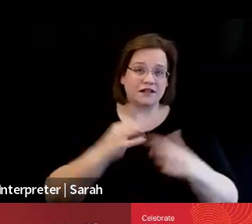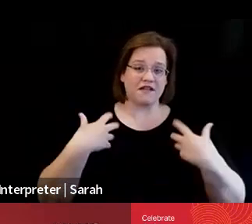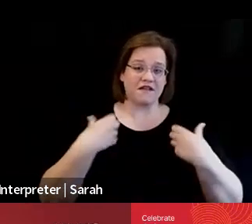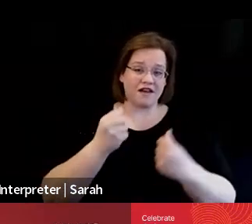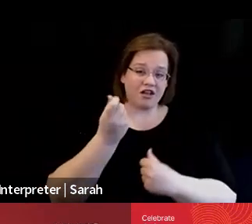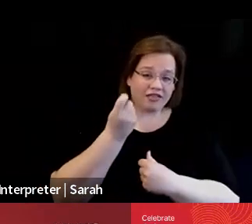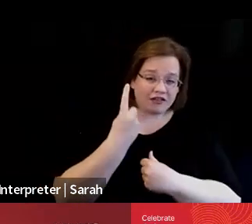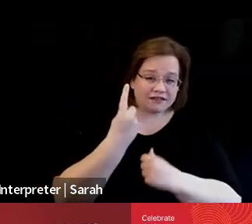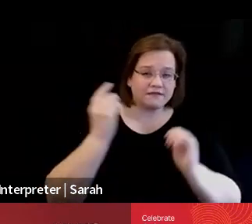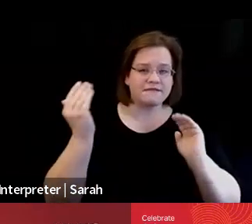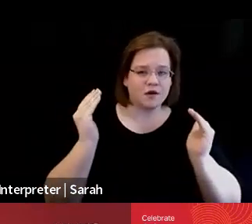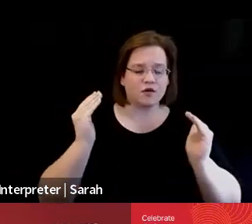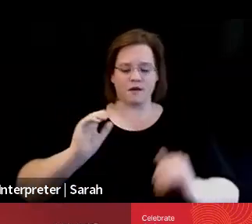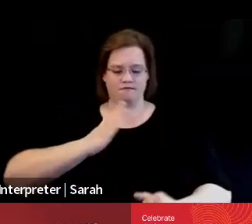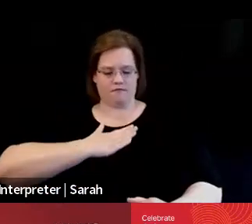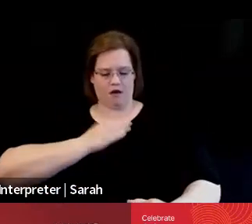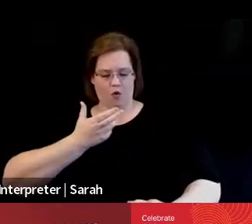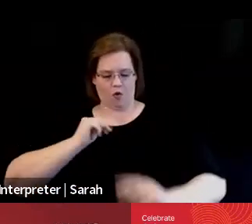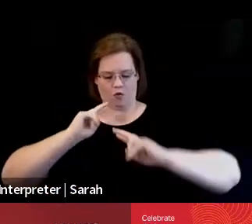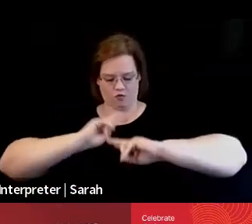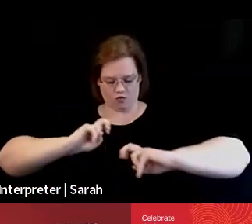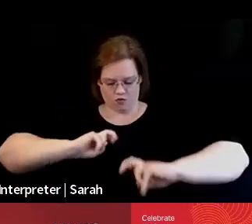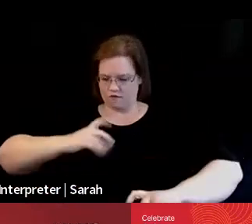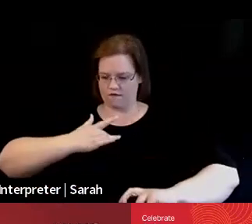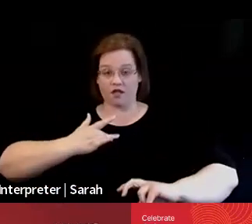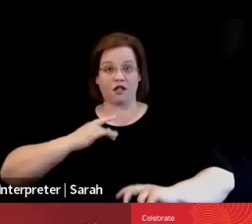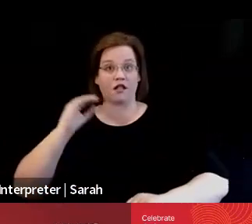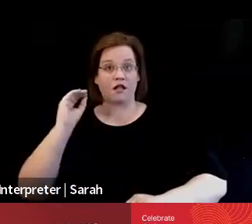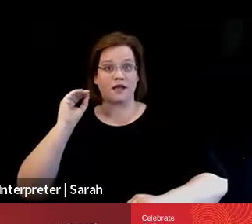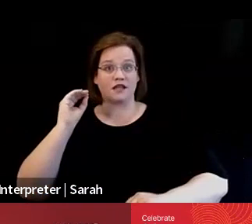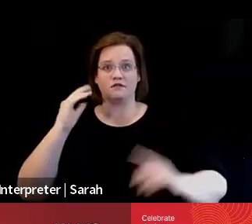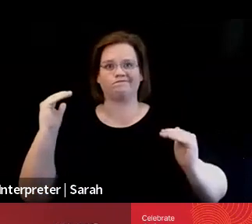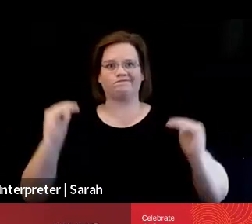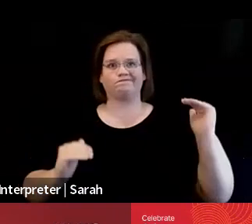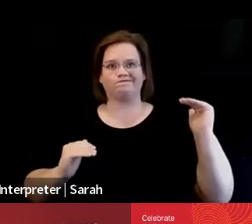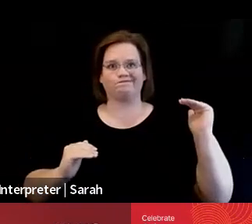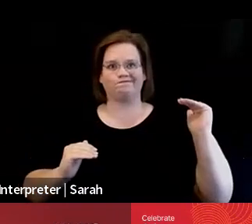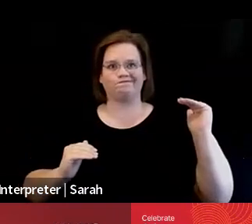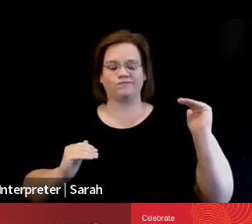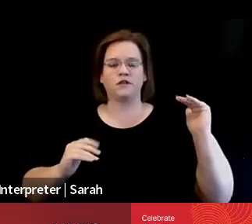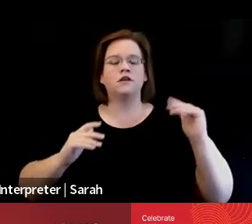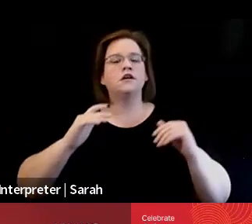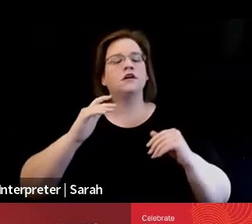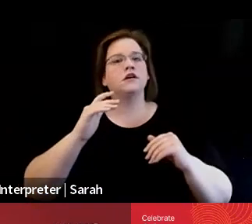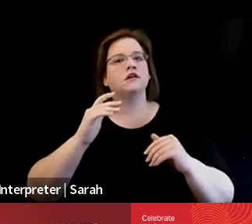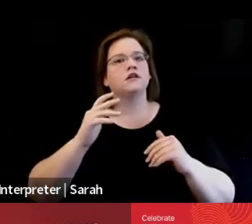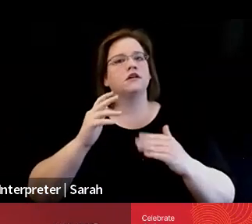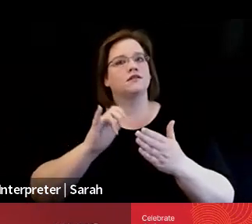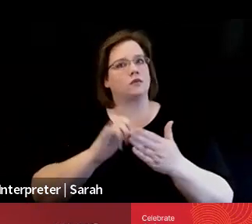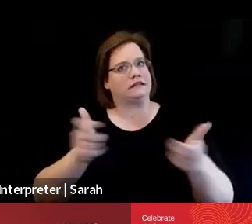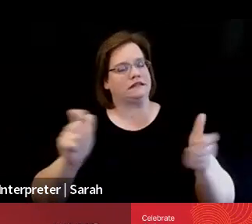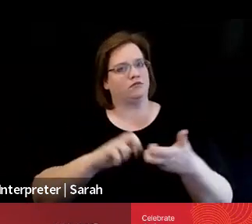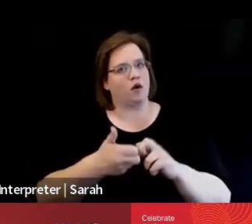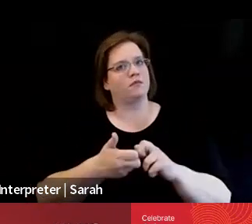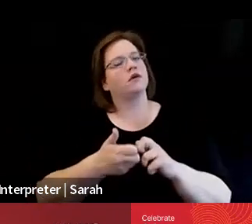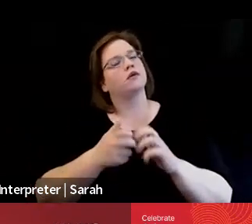versus how people perceive their own level of health literacy. And I think that's a major problem that is somewhat precipitated by